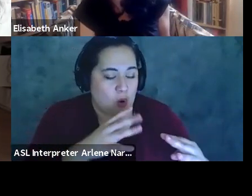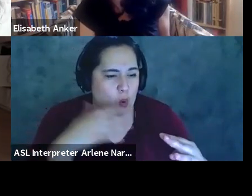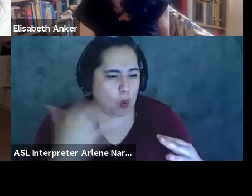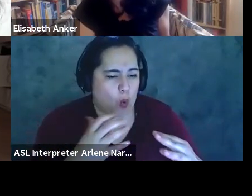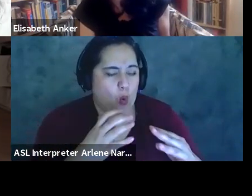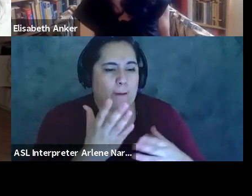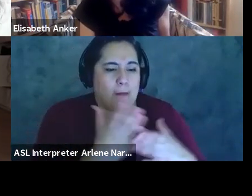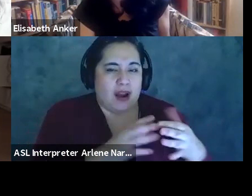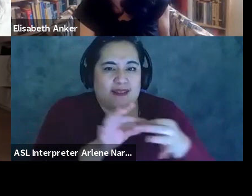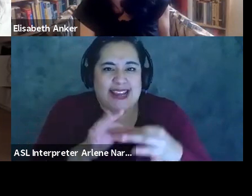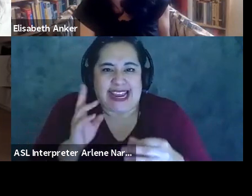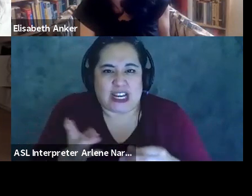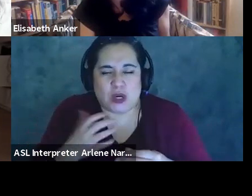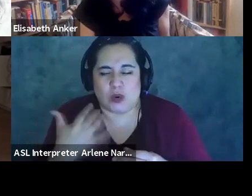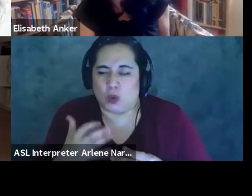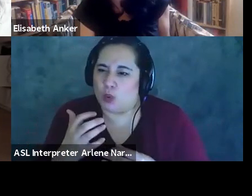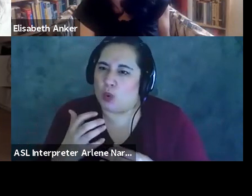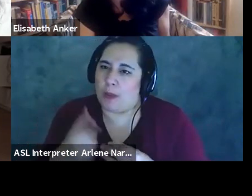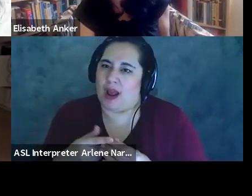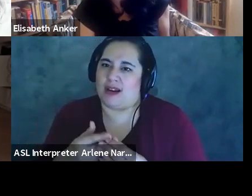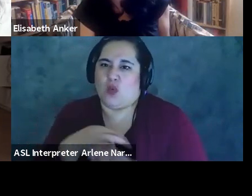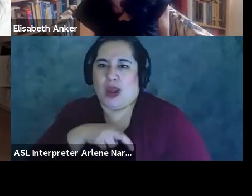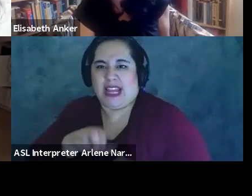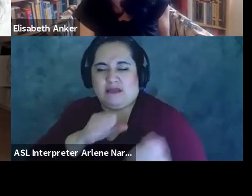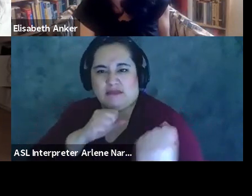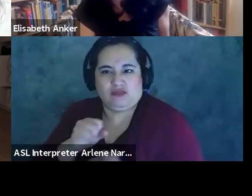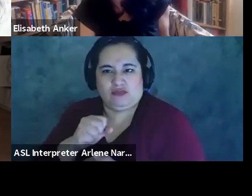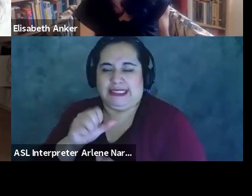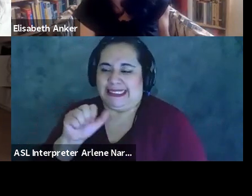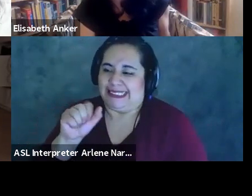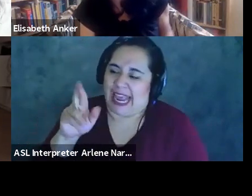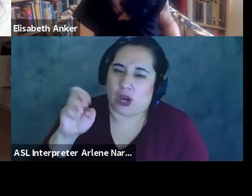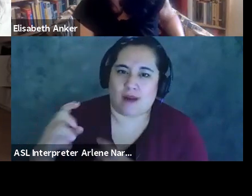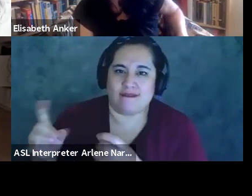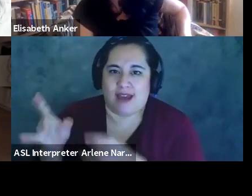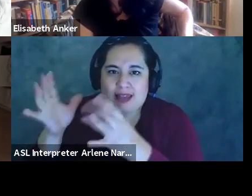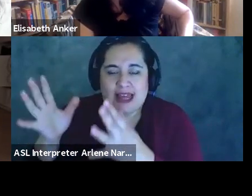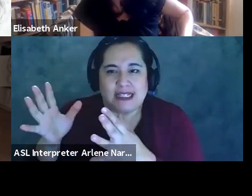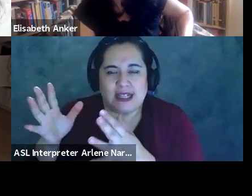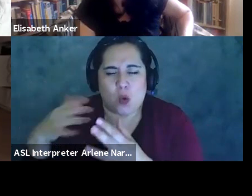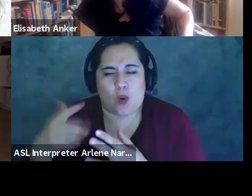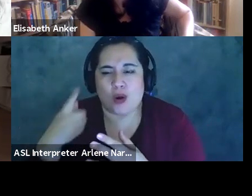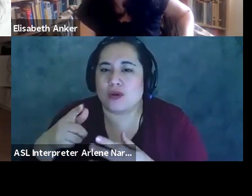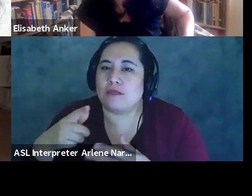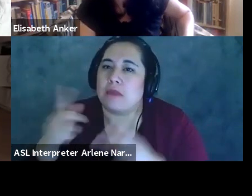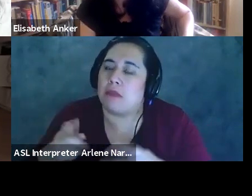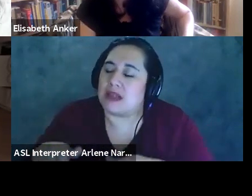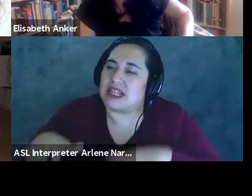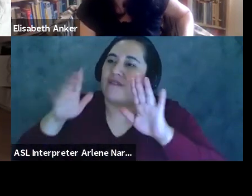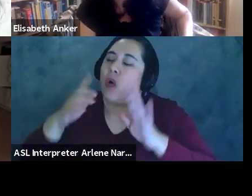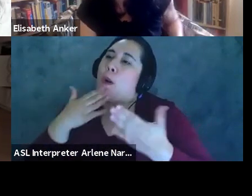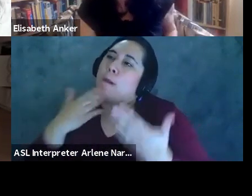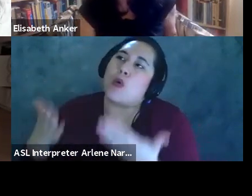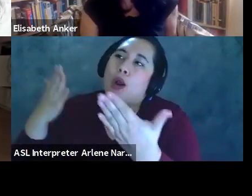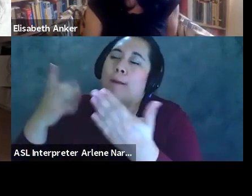violence and the ability to sacrifice life for some idea of the greater good allows us to have a much greater understanding perhaps of the history